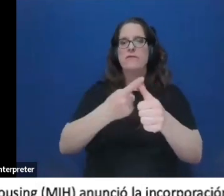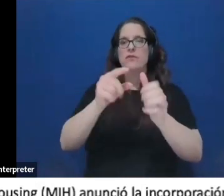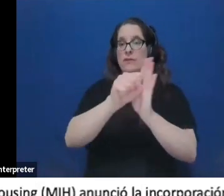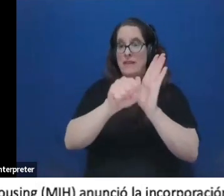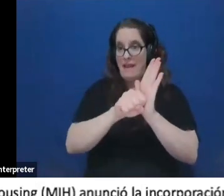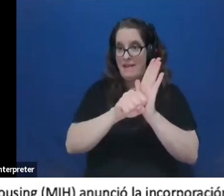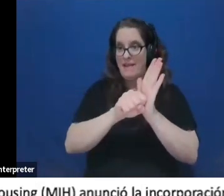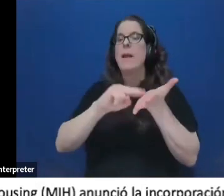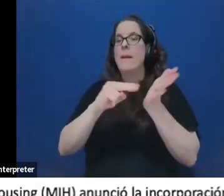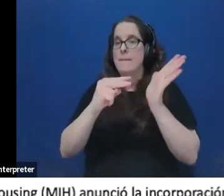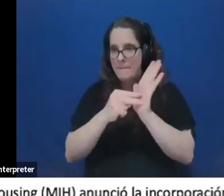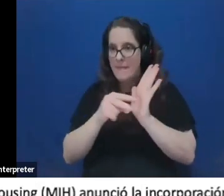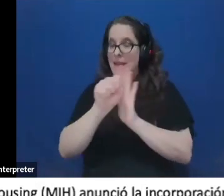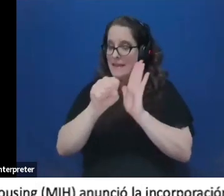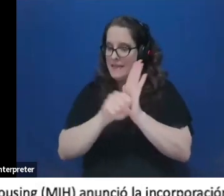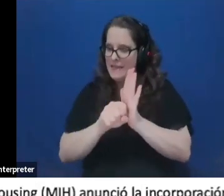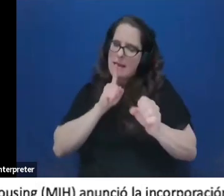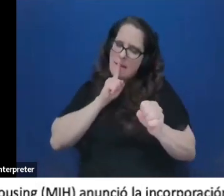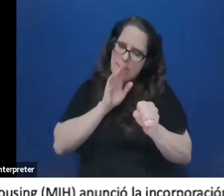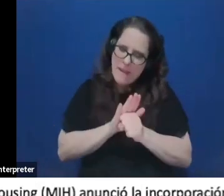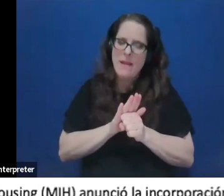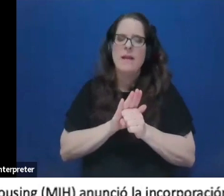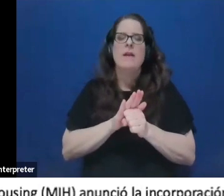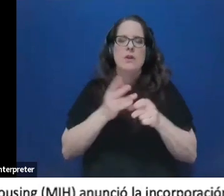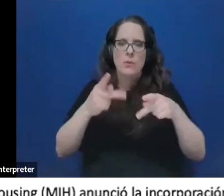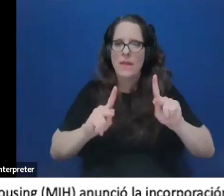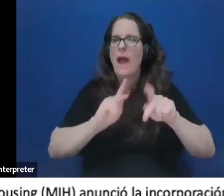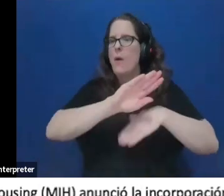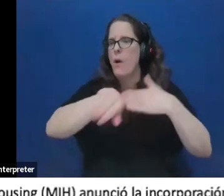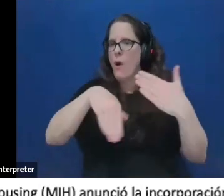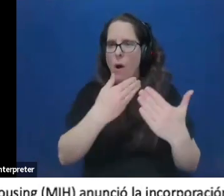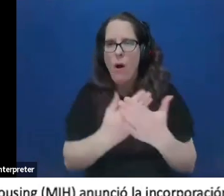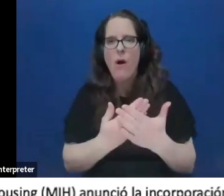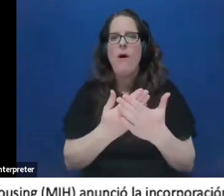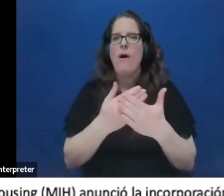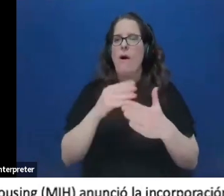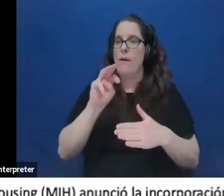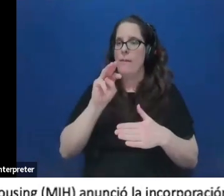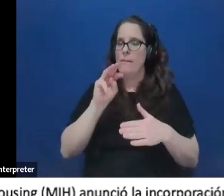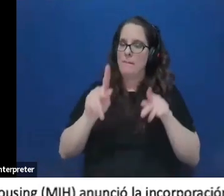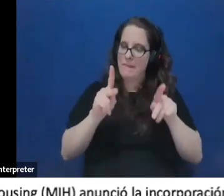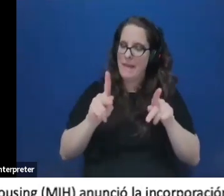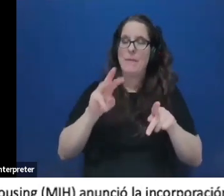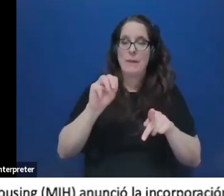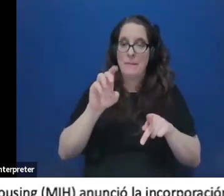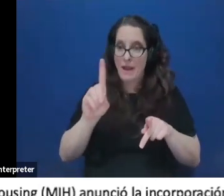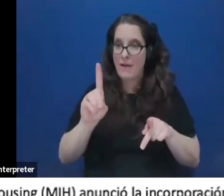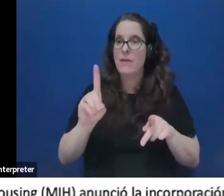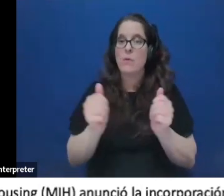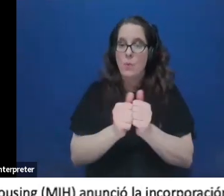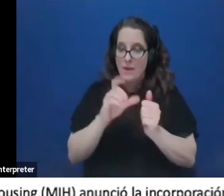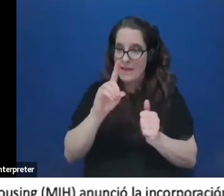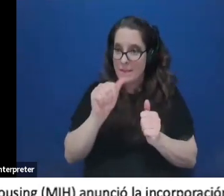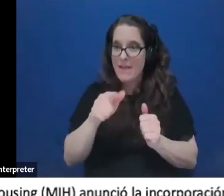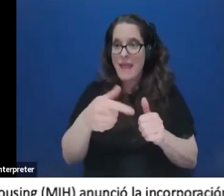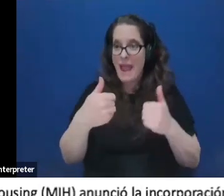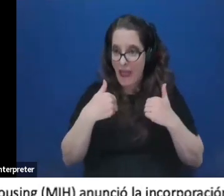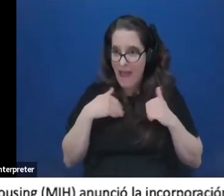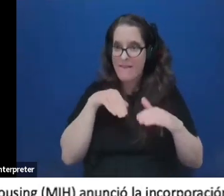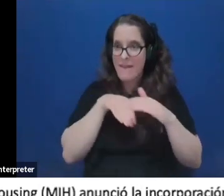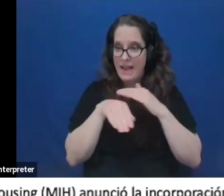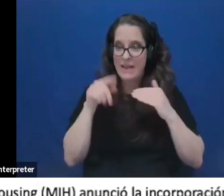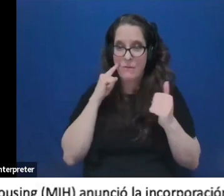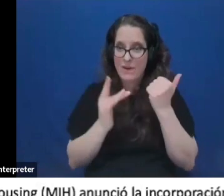empowering all Marylanders with disabilities to have access to technology that will help them live, work, and play in their communities. That was something that was